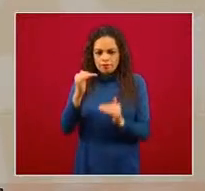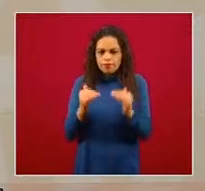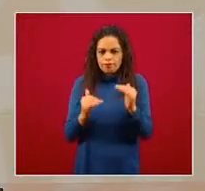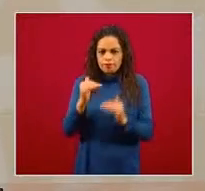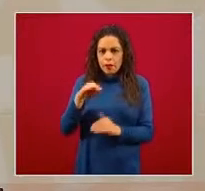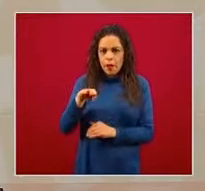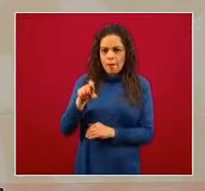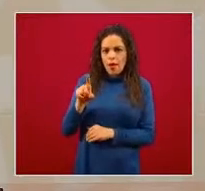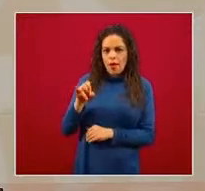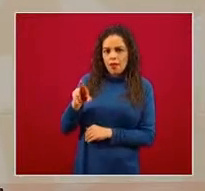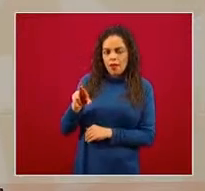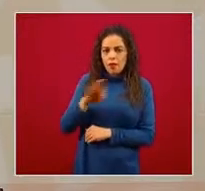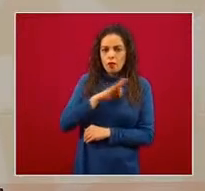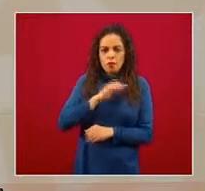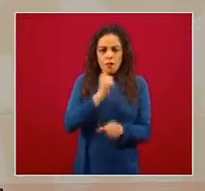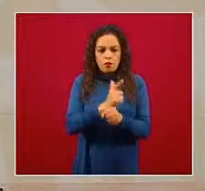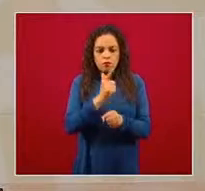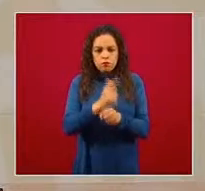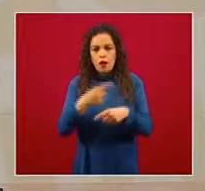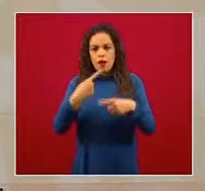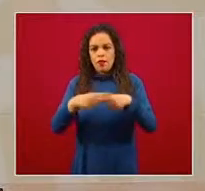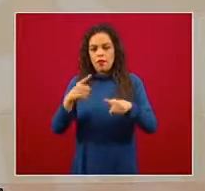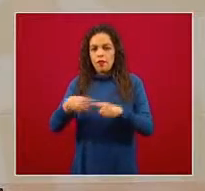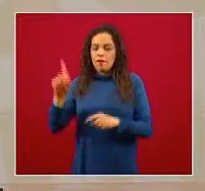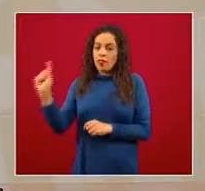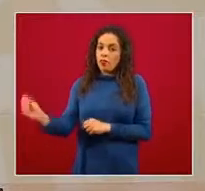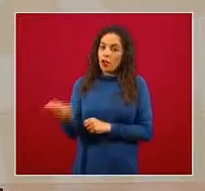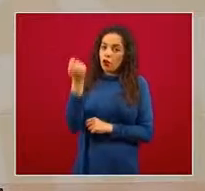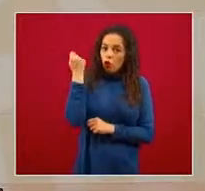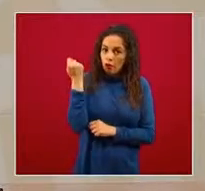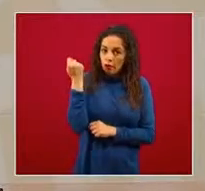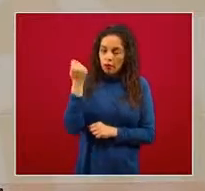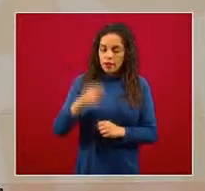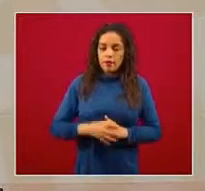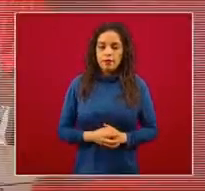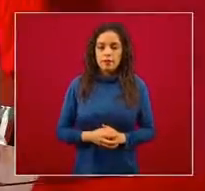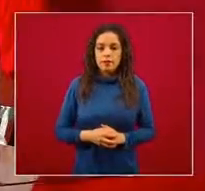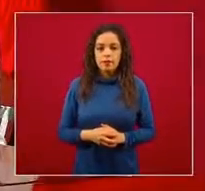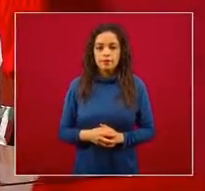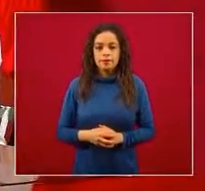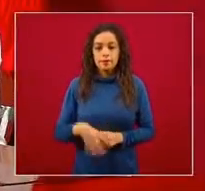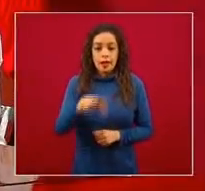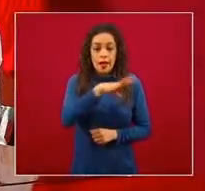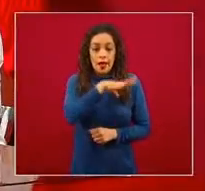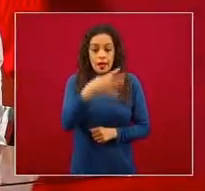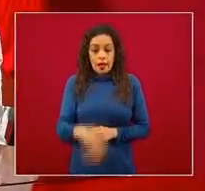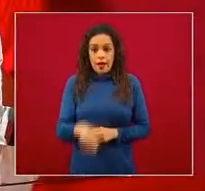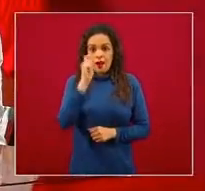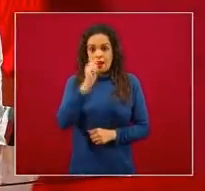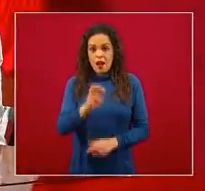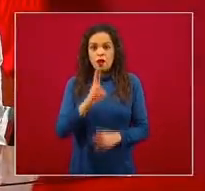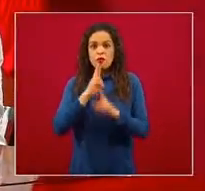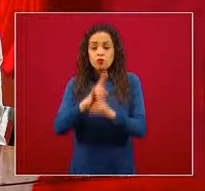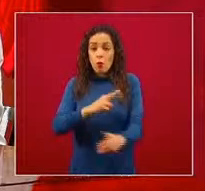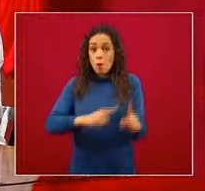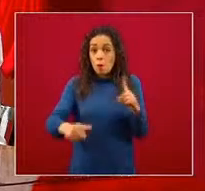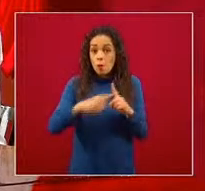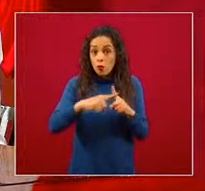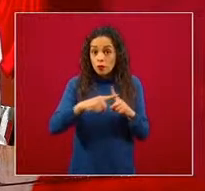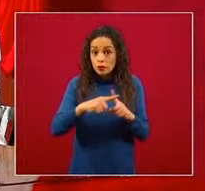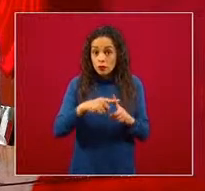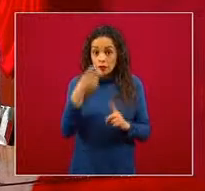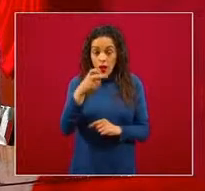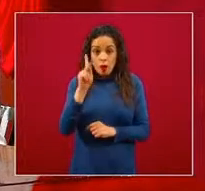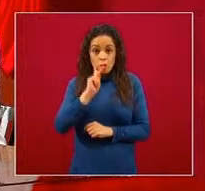the serum of these antibodies, and we can do so with different technologies. The general interpretation of a positive result